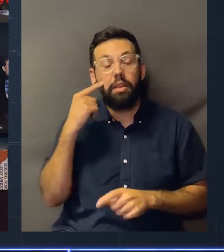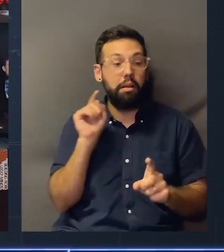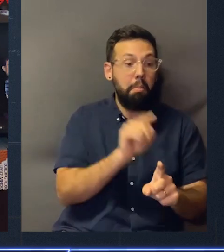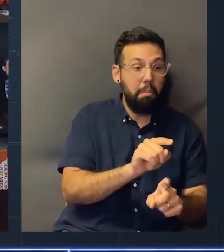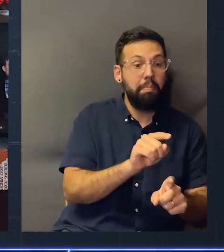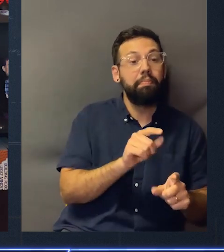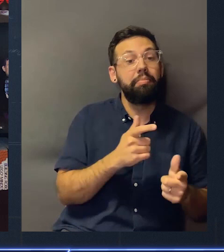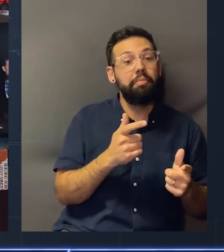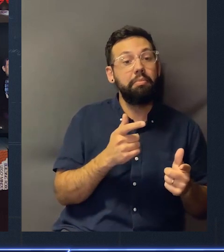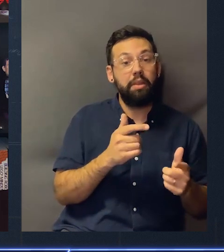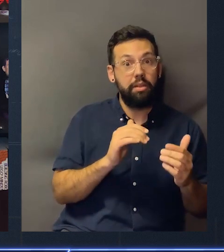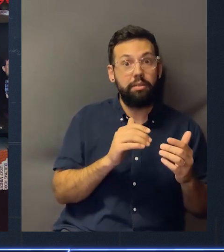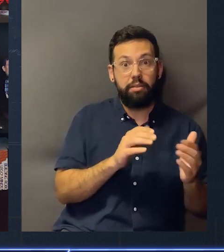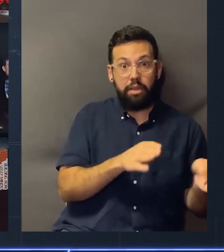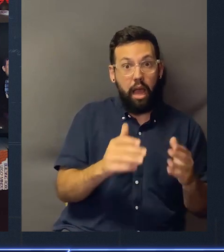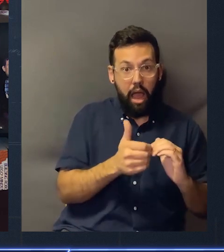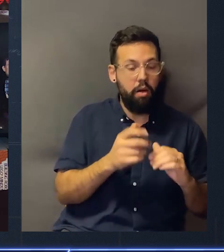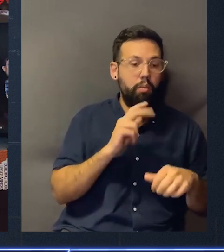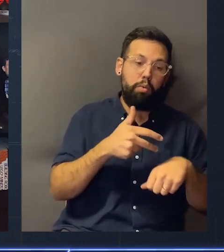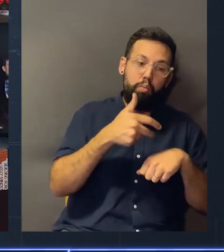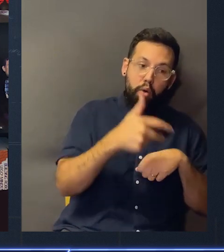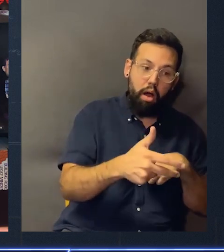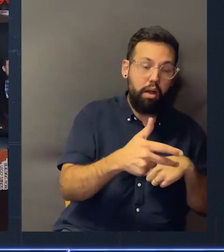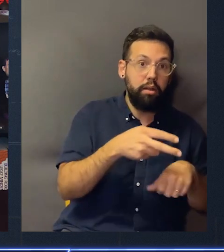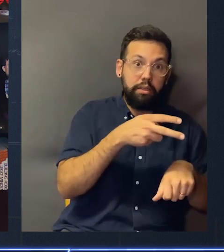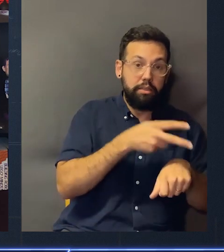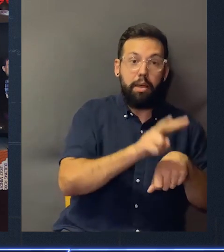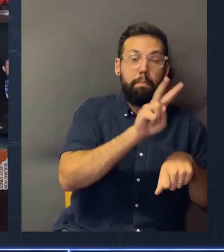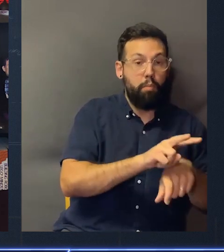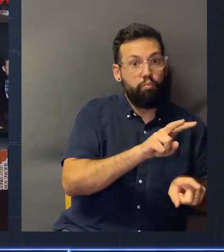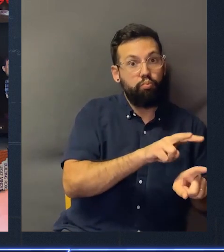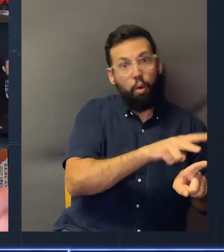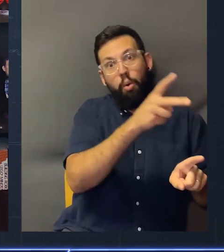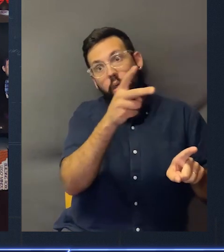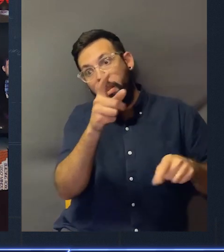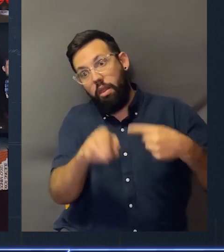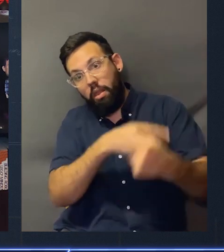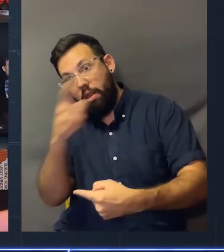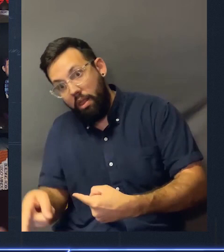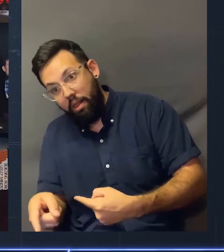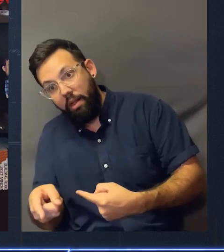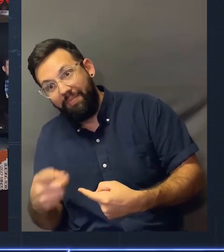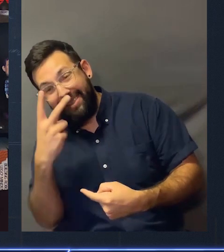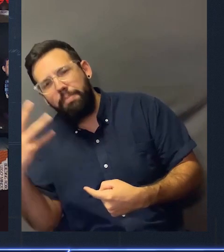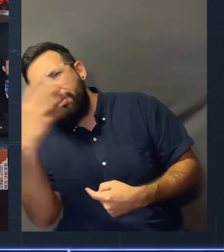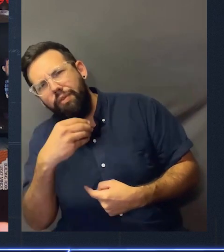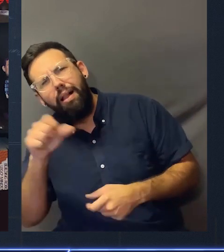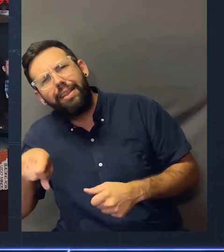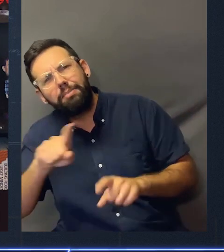either go down the stairs, I'm going to slip, I'm going to roll off that edge. I get a beautiful view on the way down, but I'm going to die